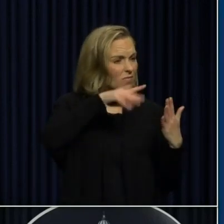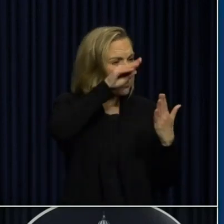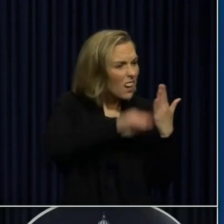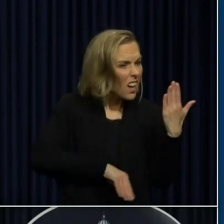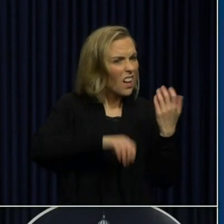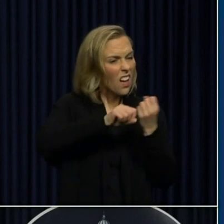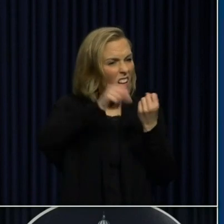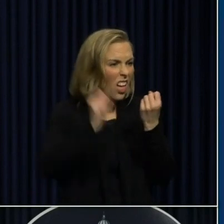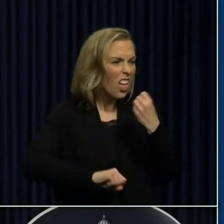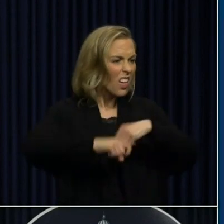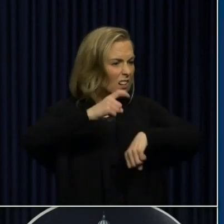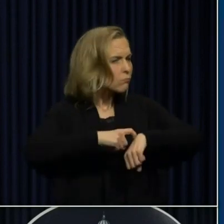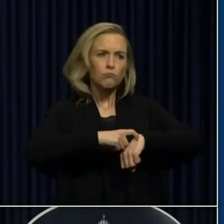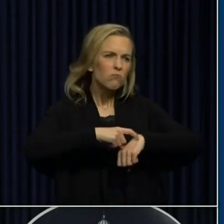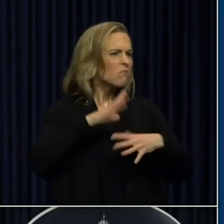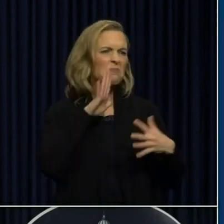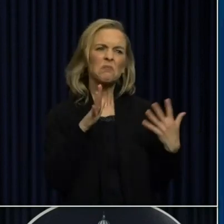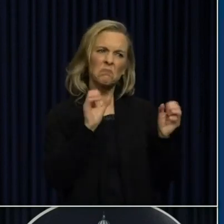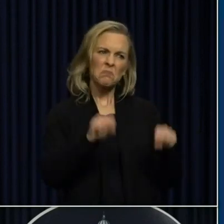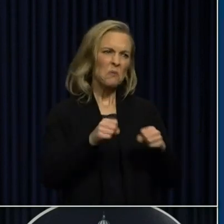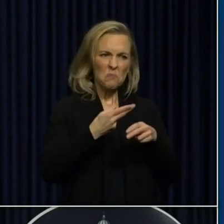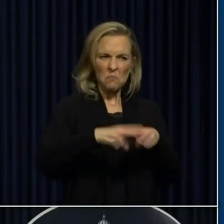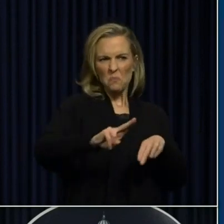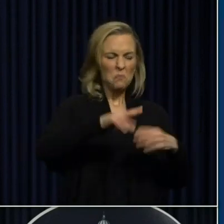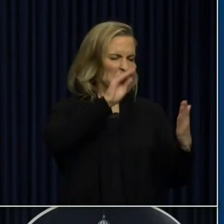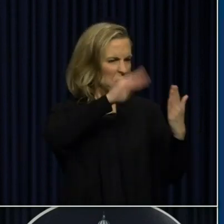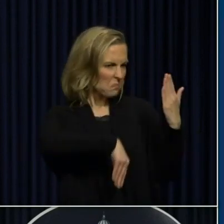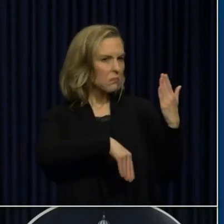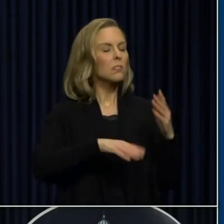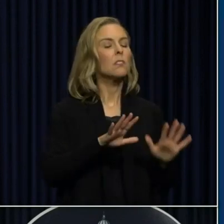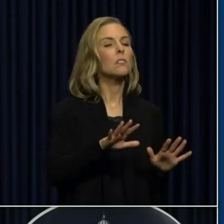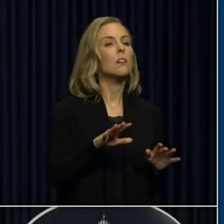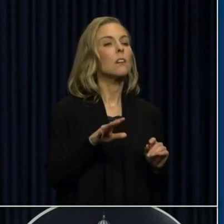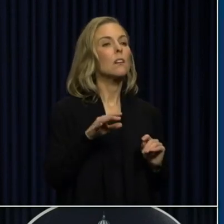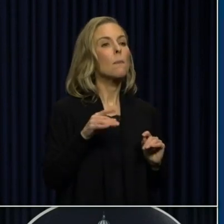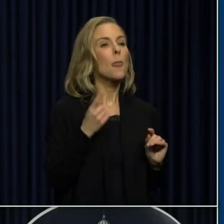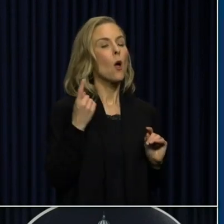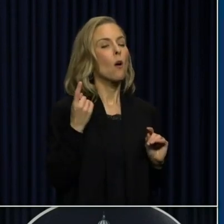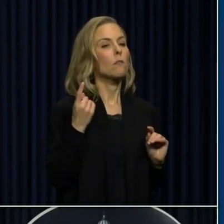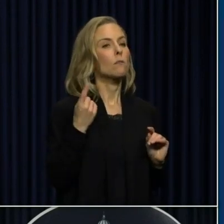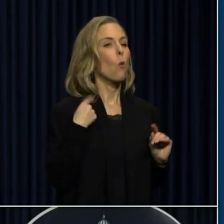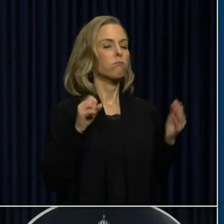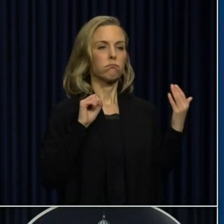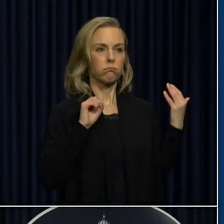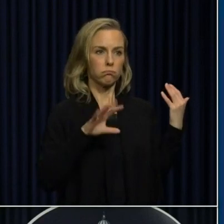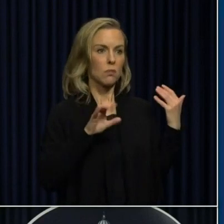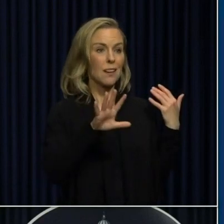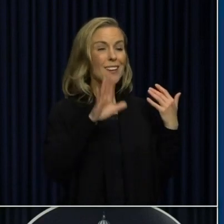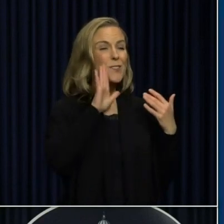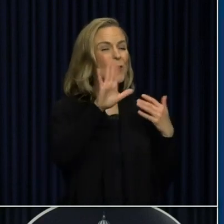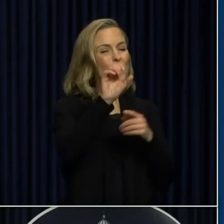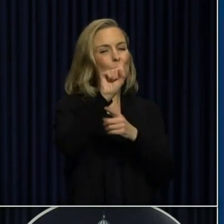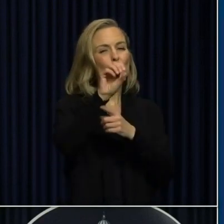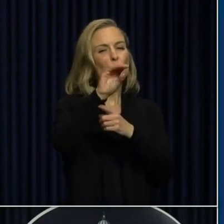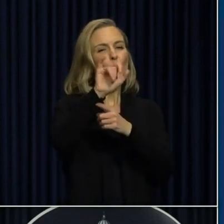it. All right. We've also talked about filling up social media with